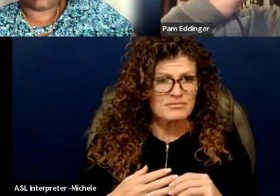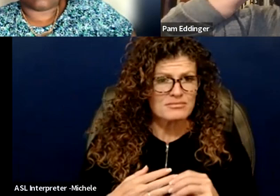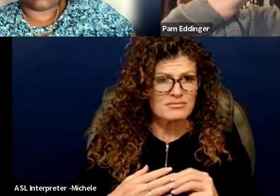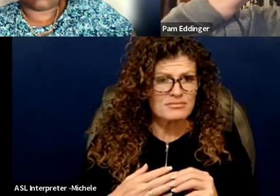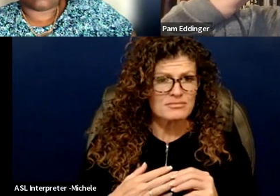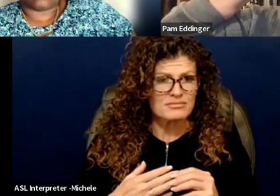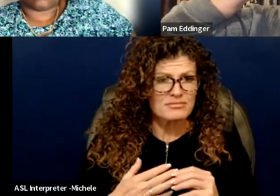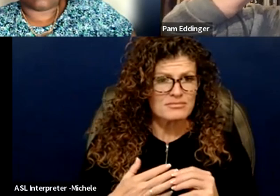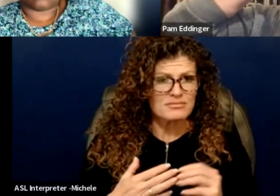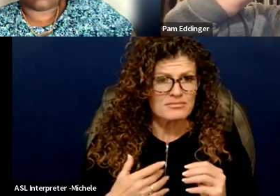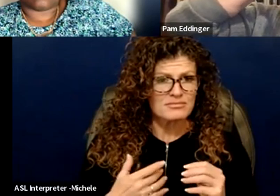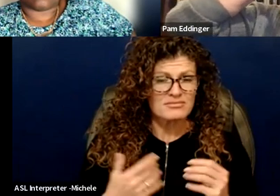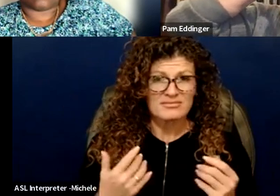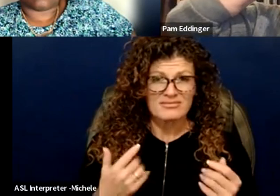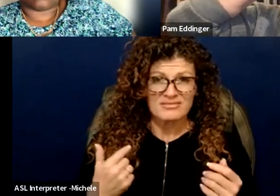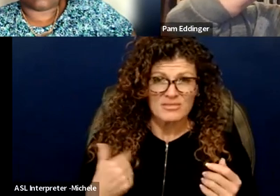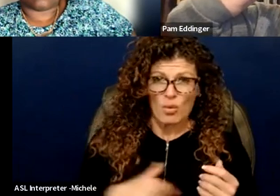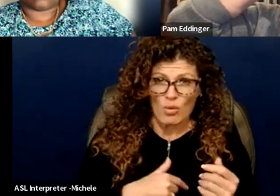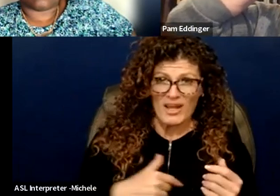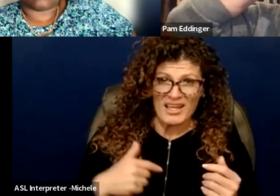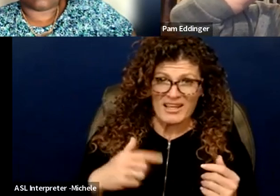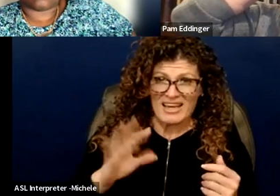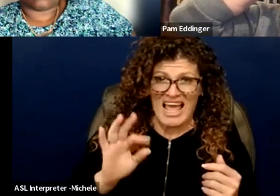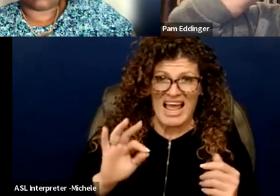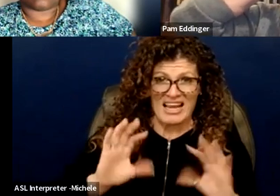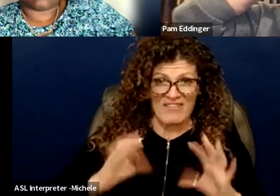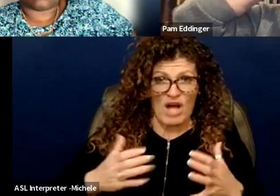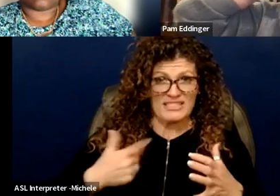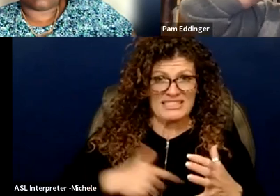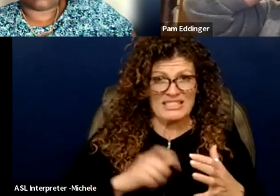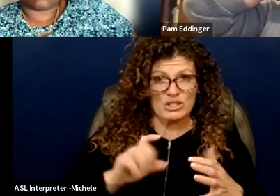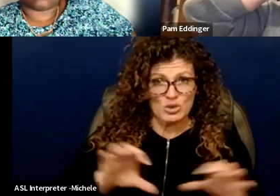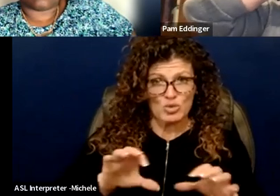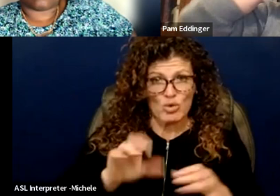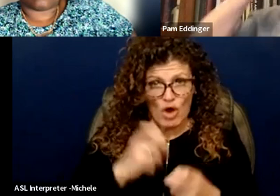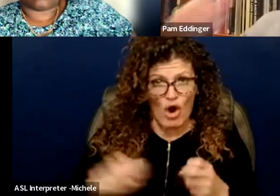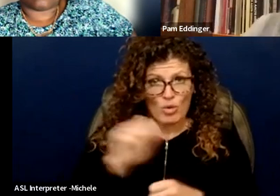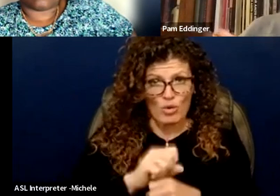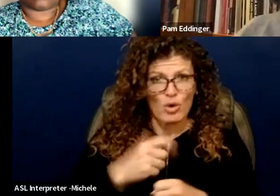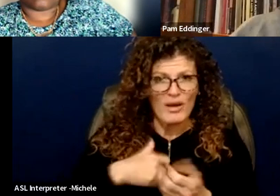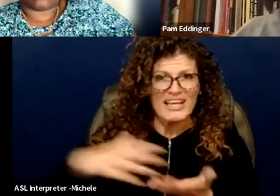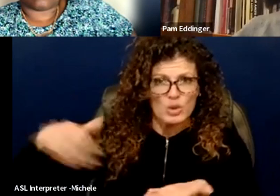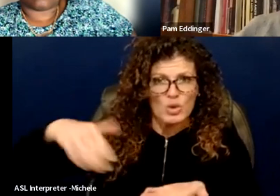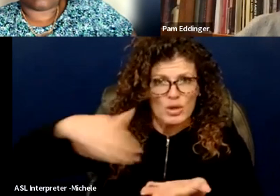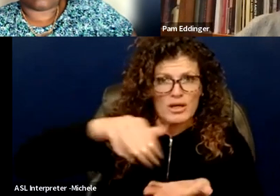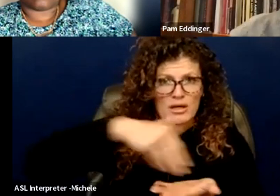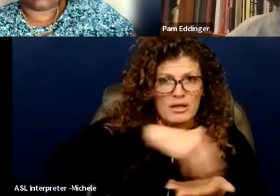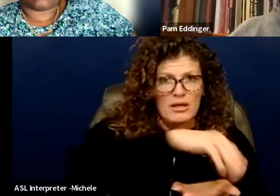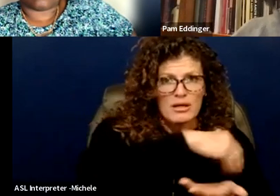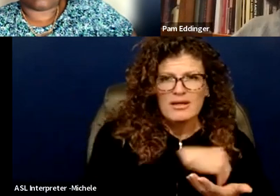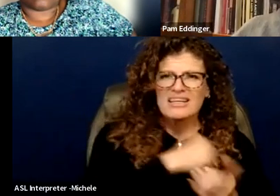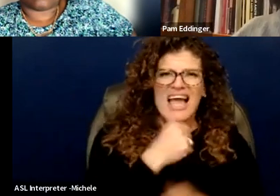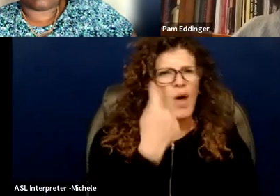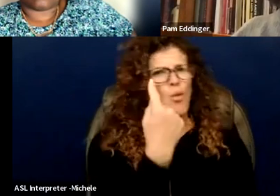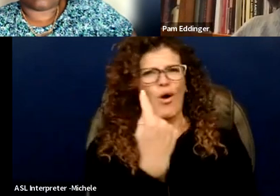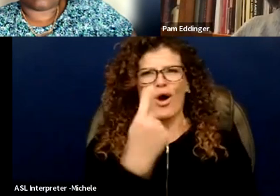realization is that it is the nine of us who needs to do the hard work. It is our assembly work to do versus any one instrument is going to give us